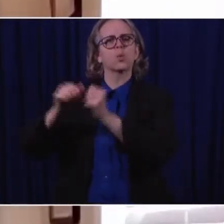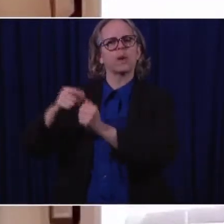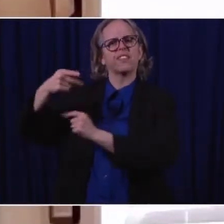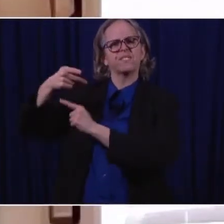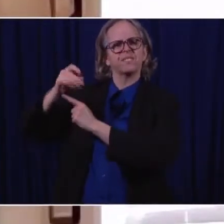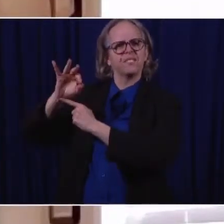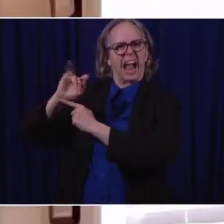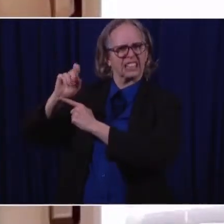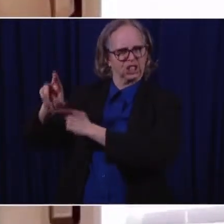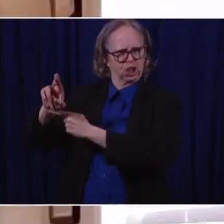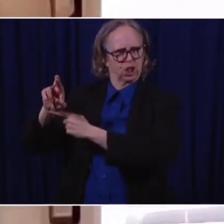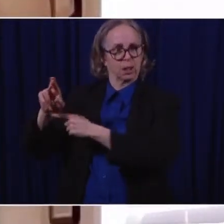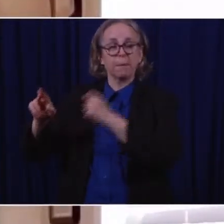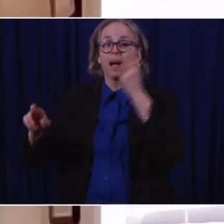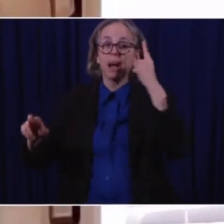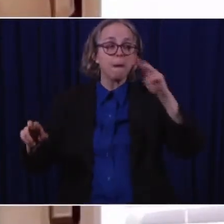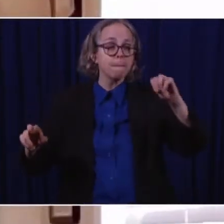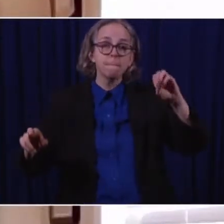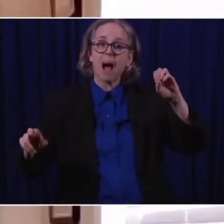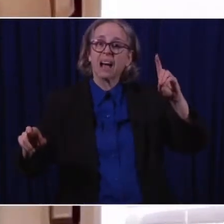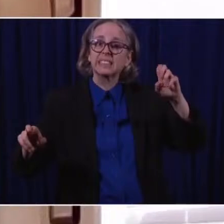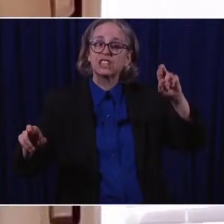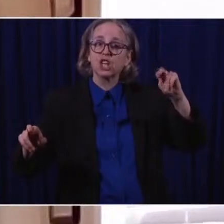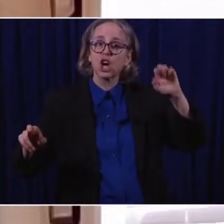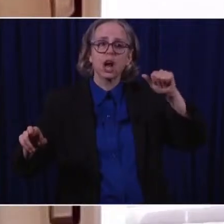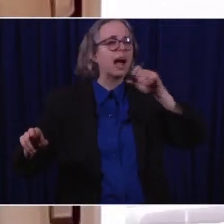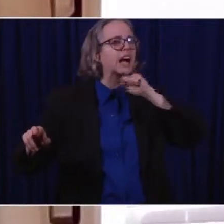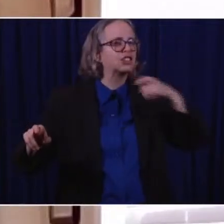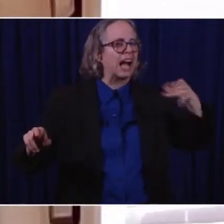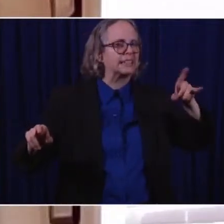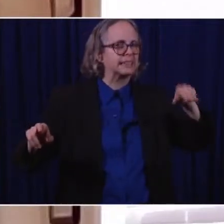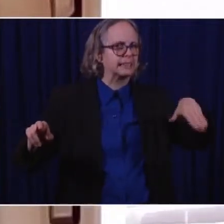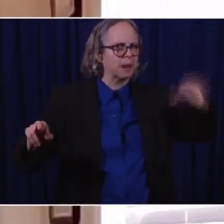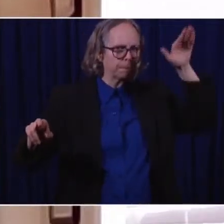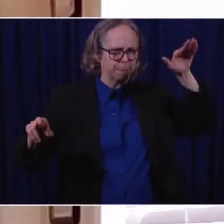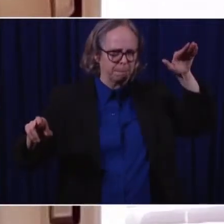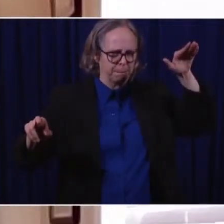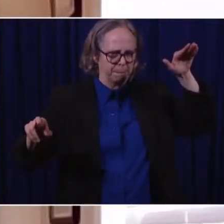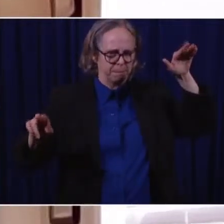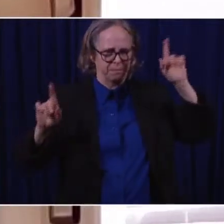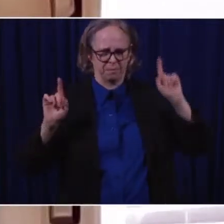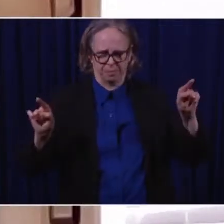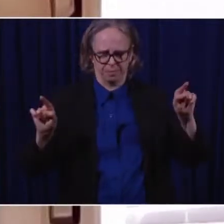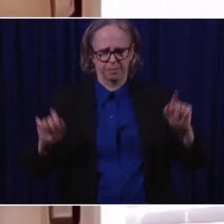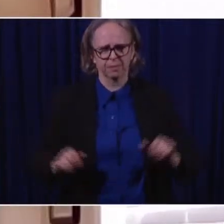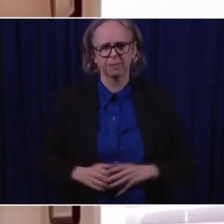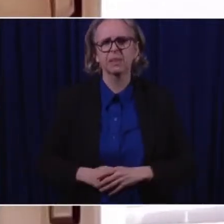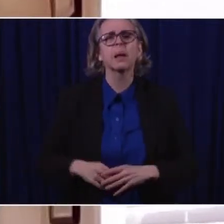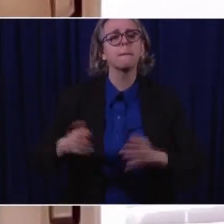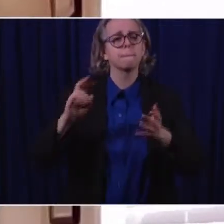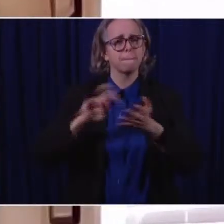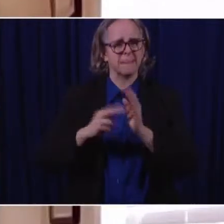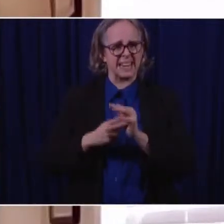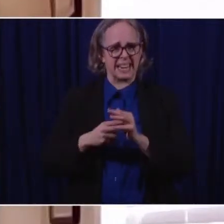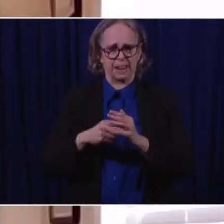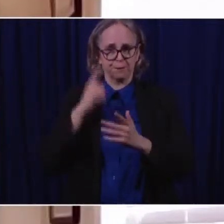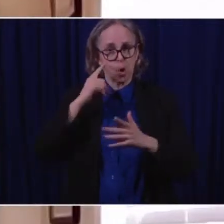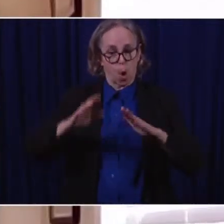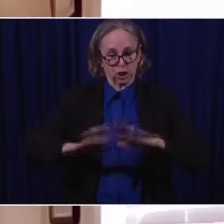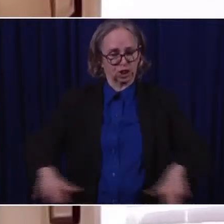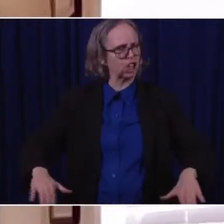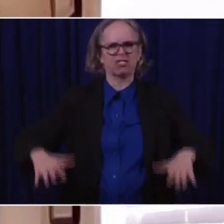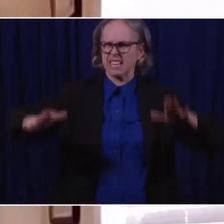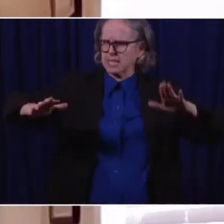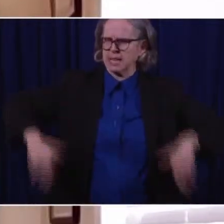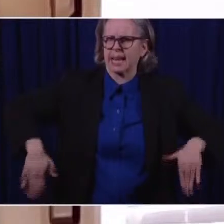noted, we've shared this list previously, and we developed the list in consultation with medical